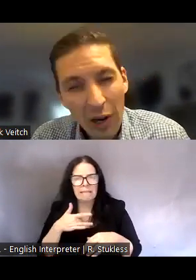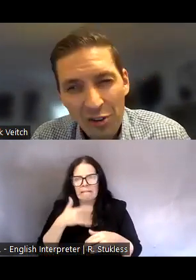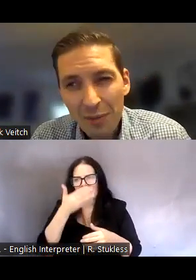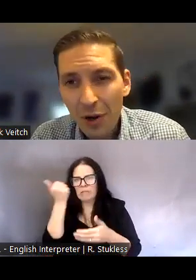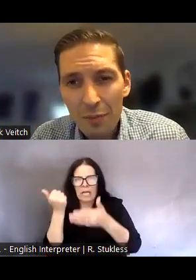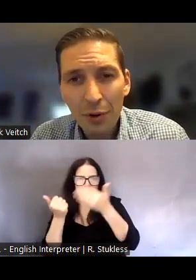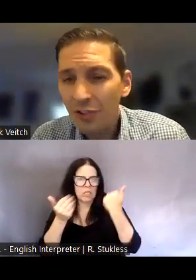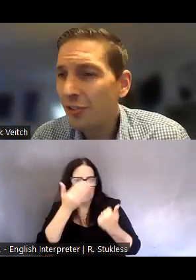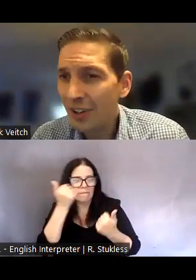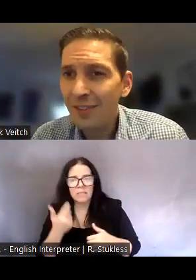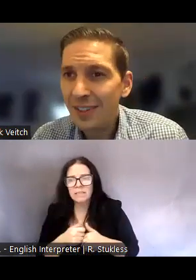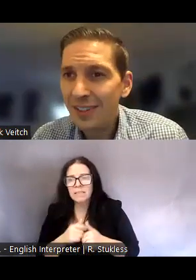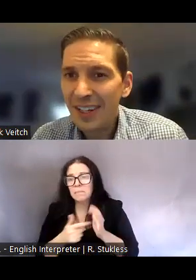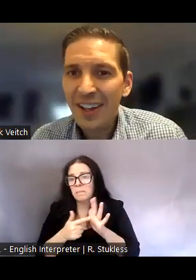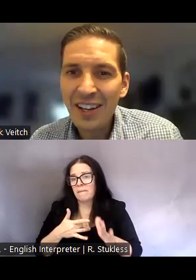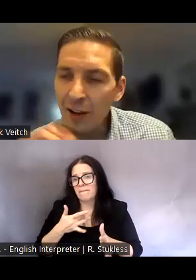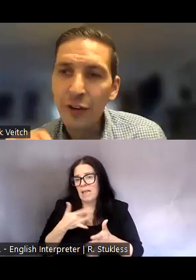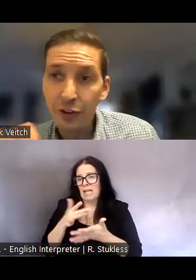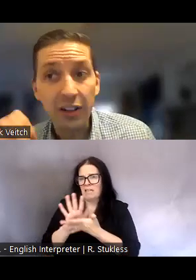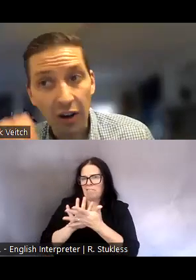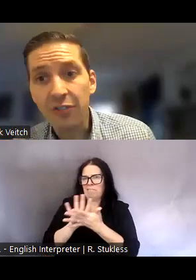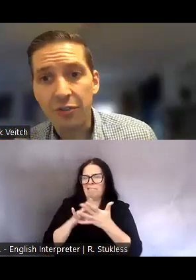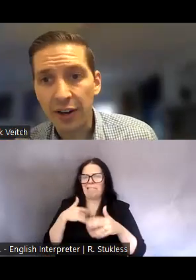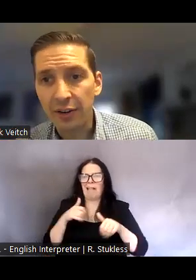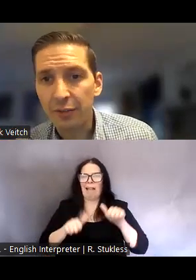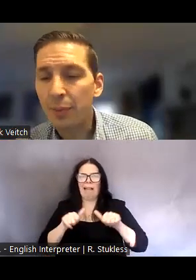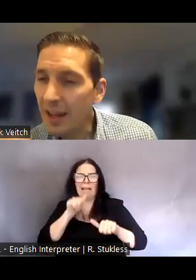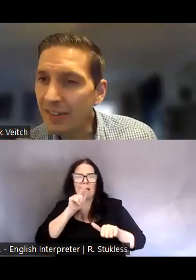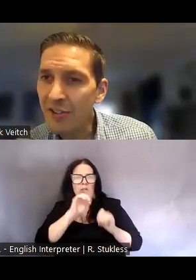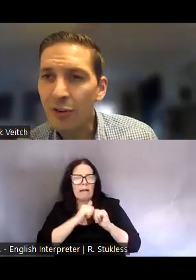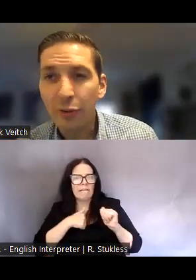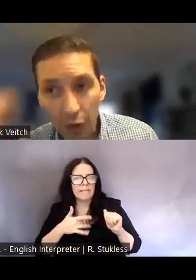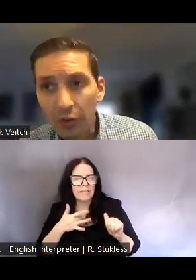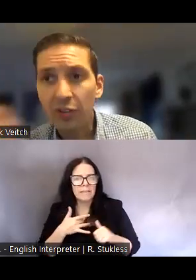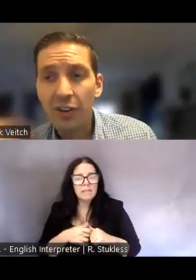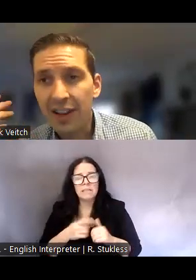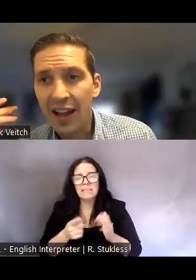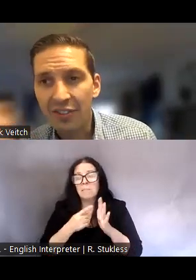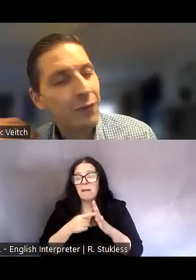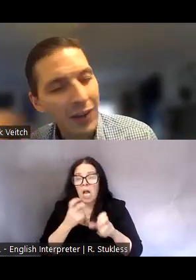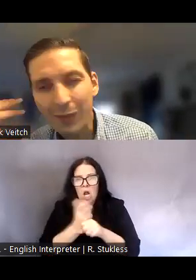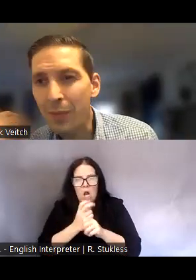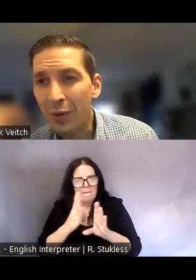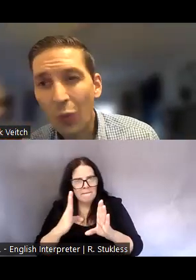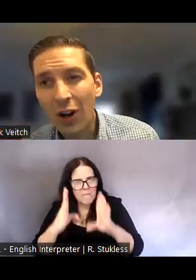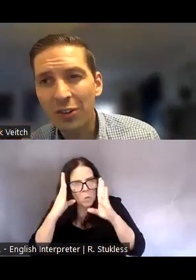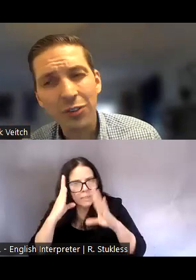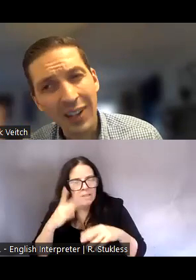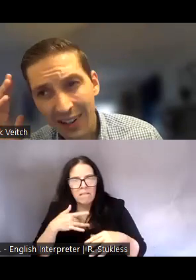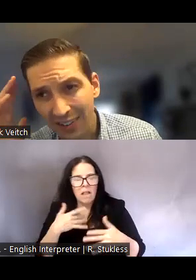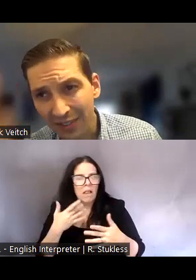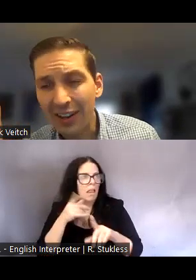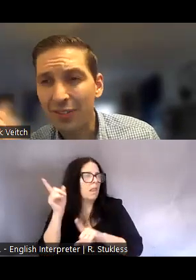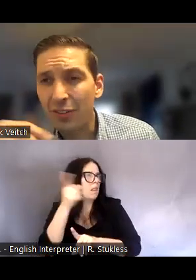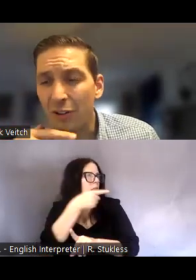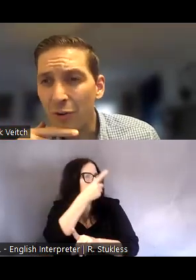feelings, questioning my own personal safety, a difficulty concentrating, paying attention or focusing on tasks. I find like my mind